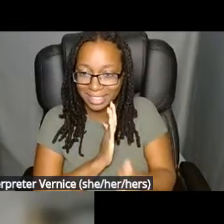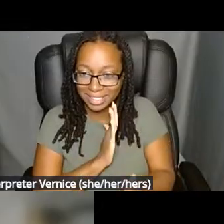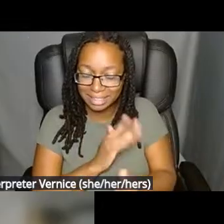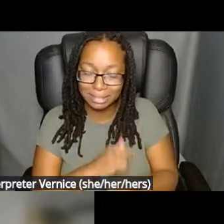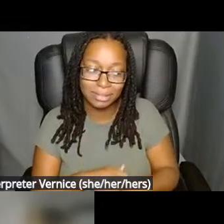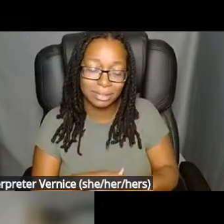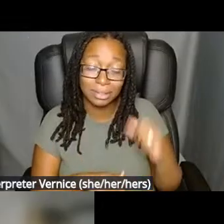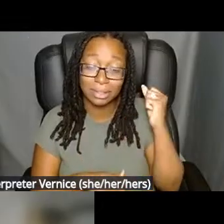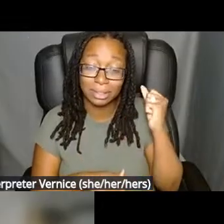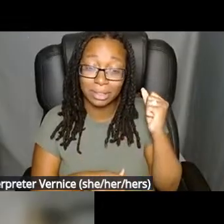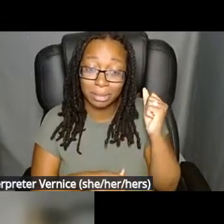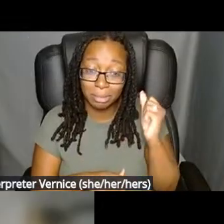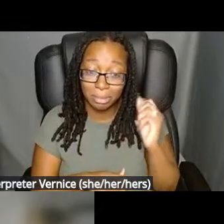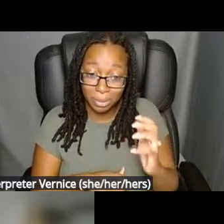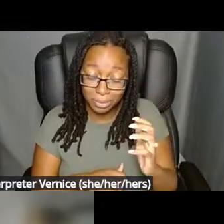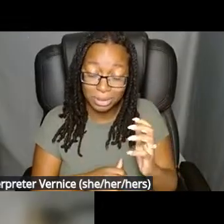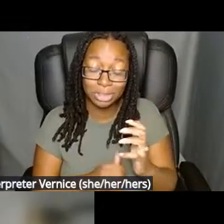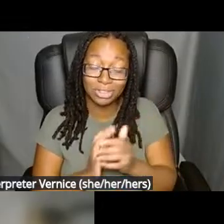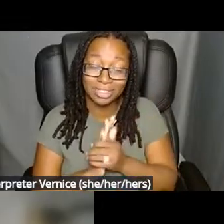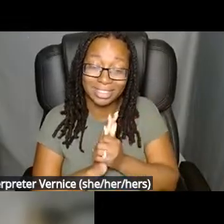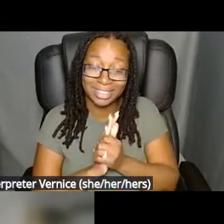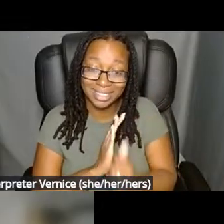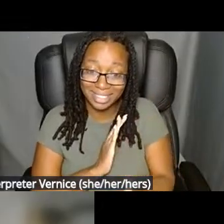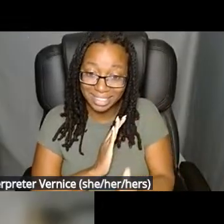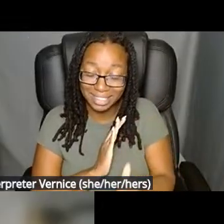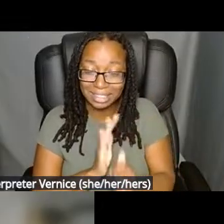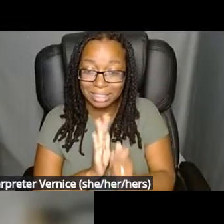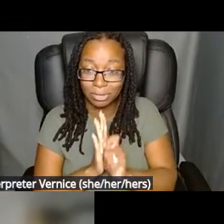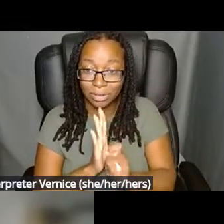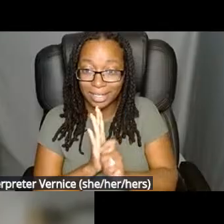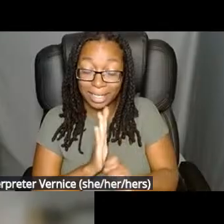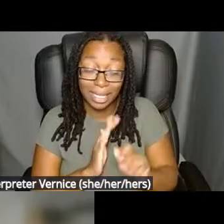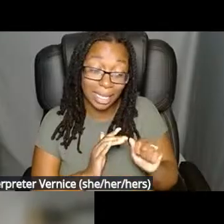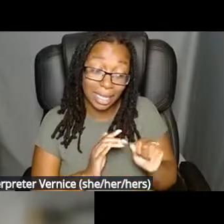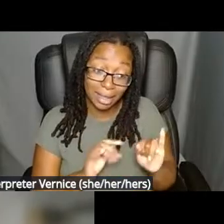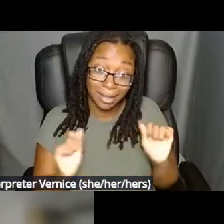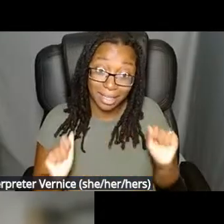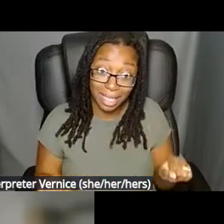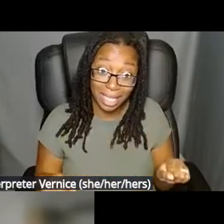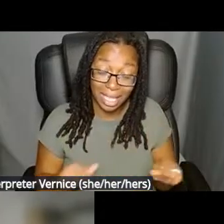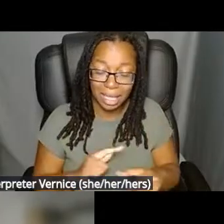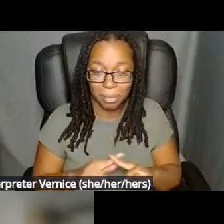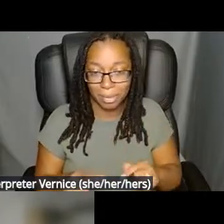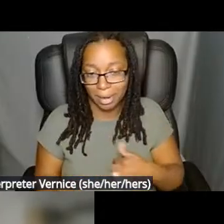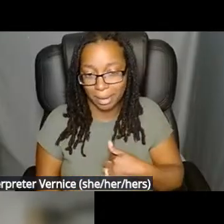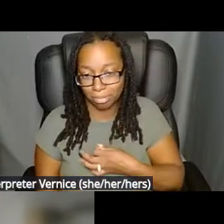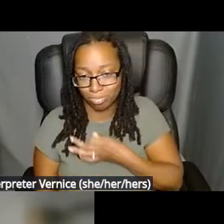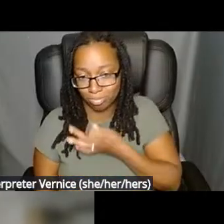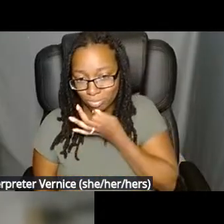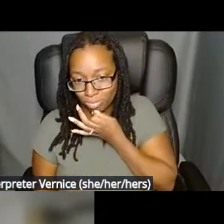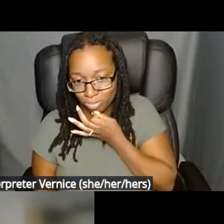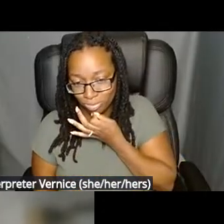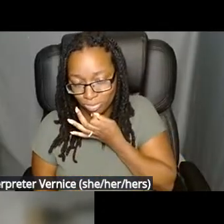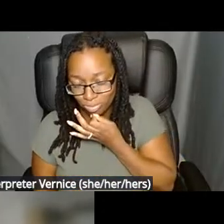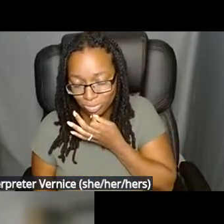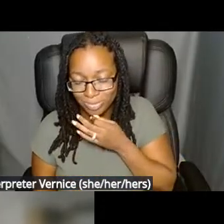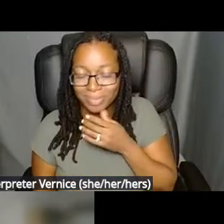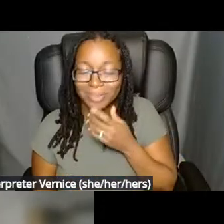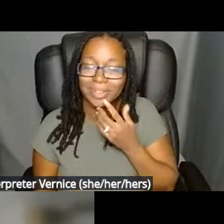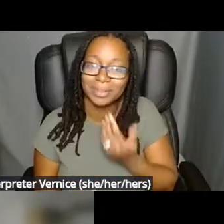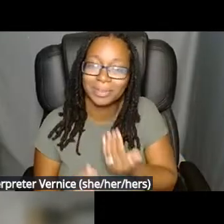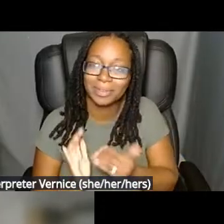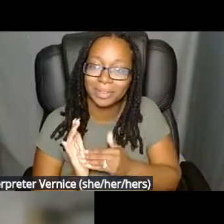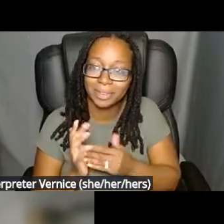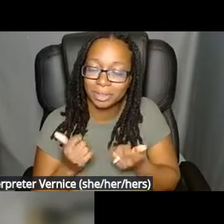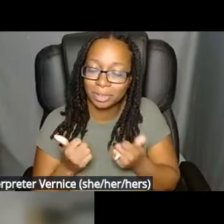school. AI can do it, but it can't do it as well as me. So start trying to kind of lean into